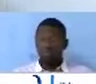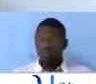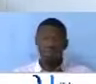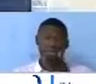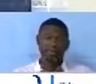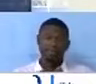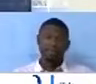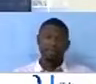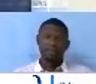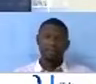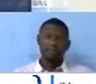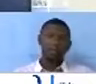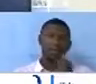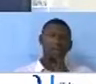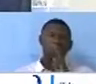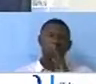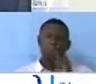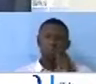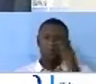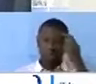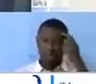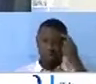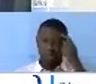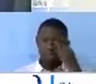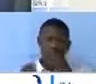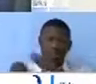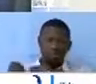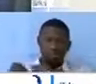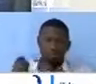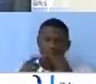And who do you think was responsible for that?